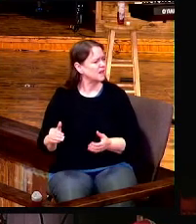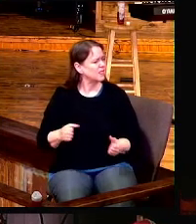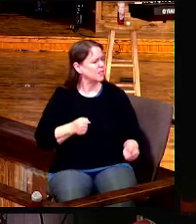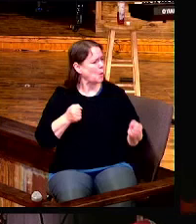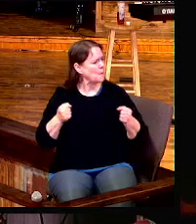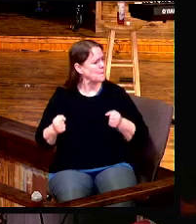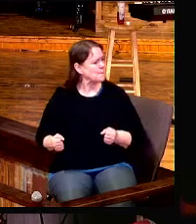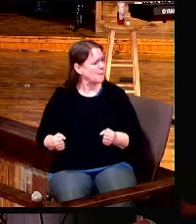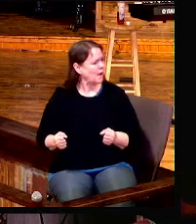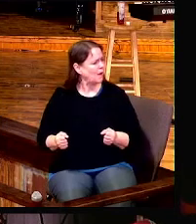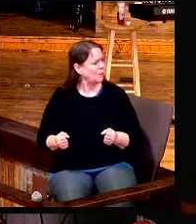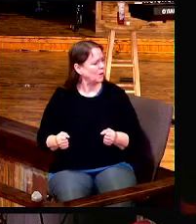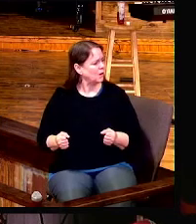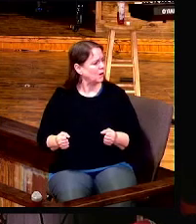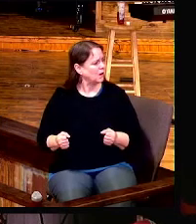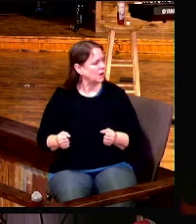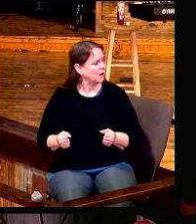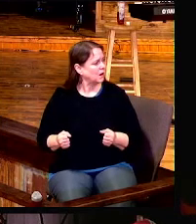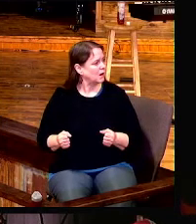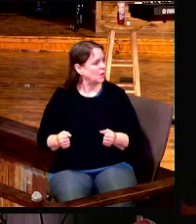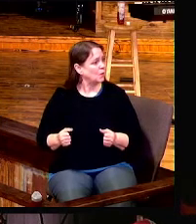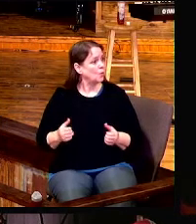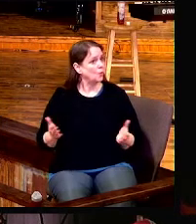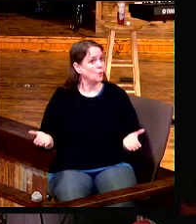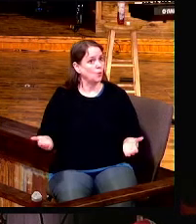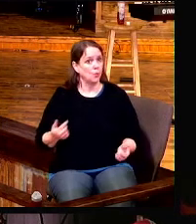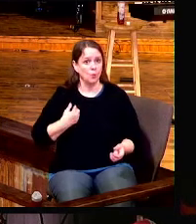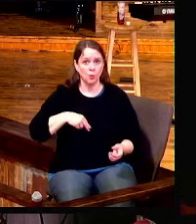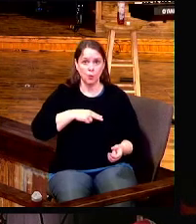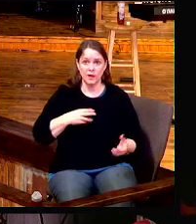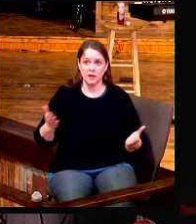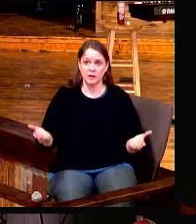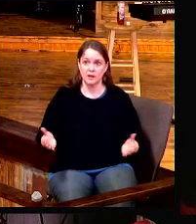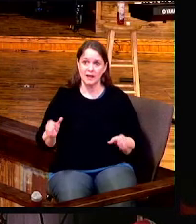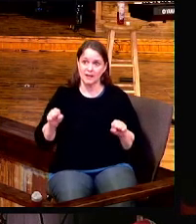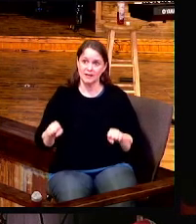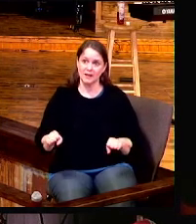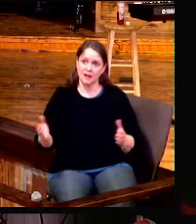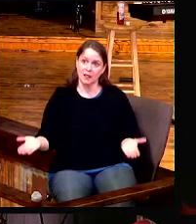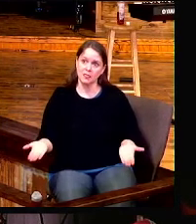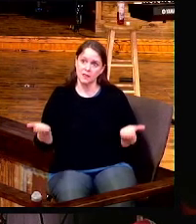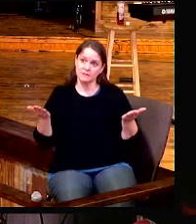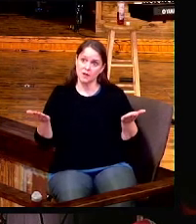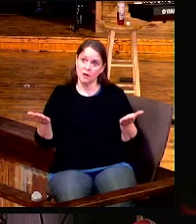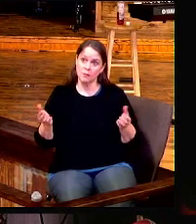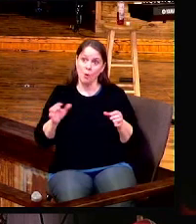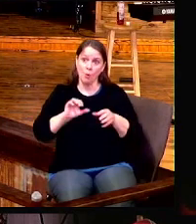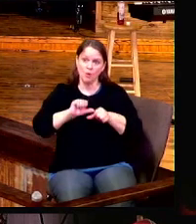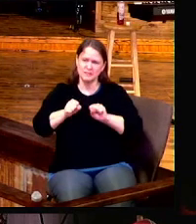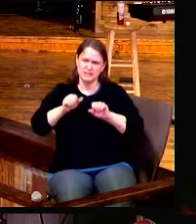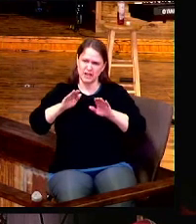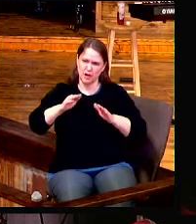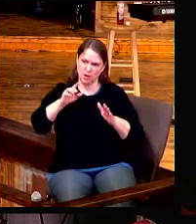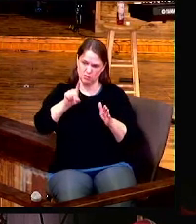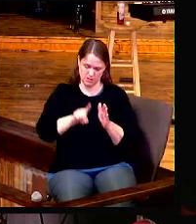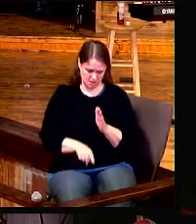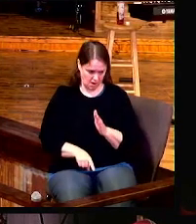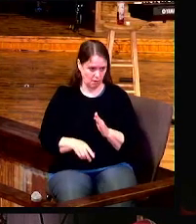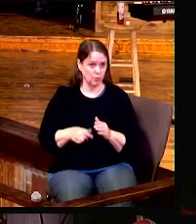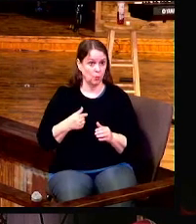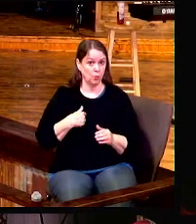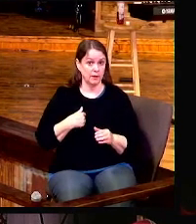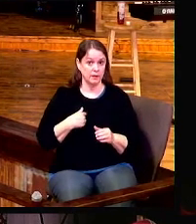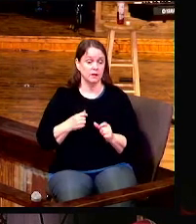the ability to lift up or tear down everyone that's around us. We have the ability to